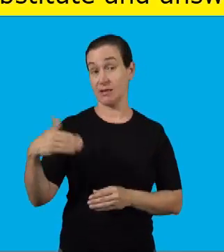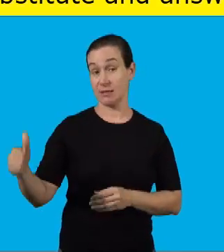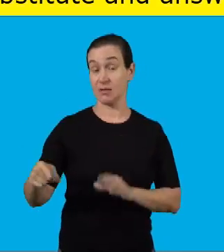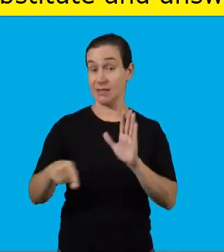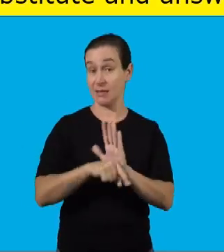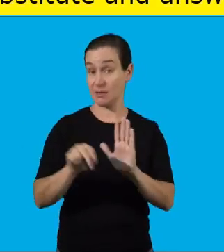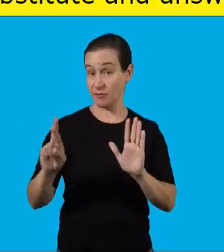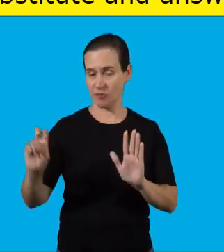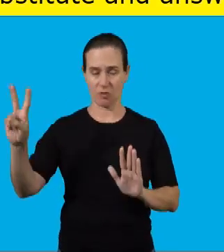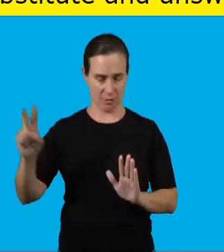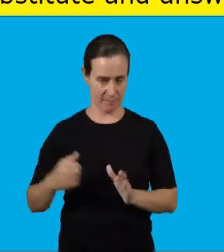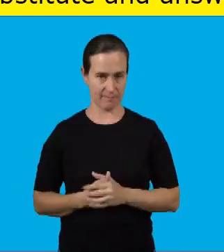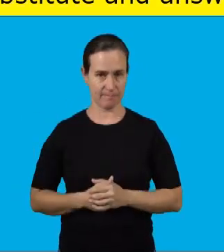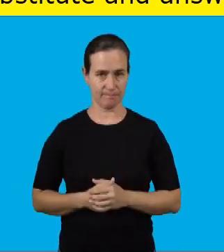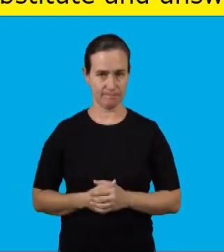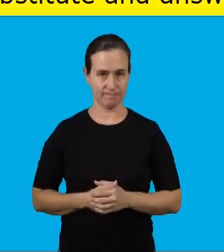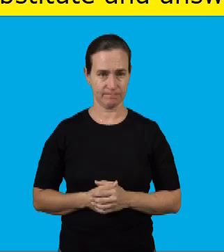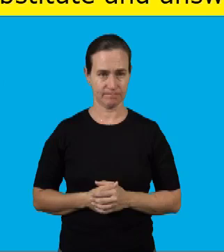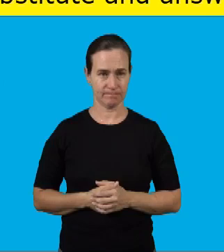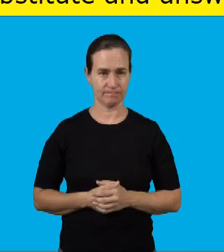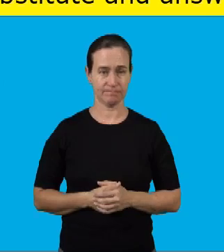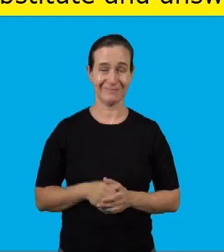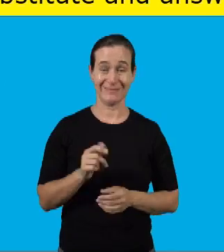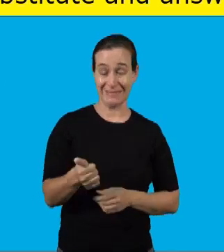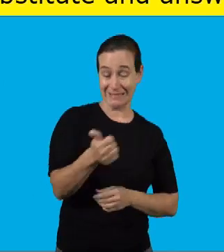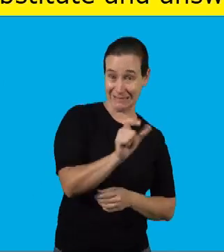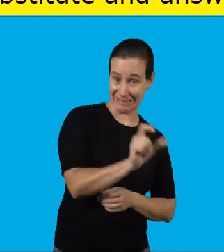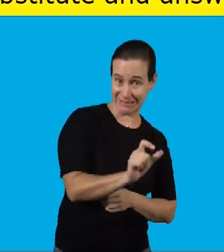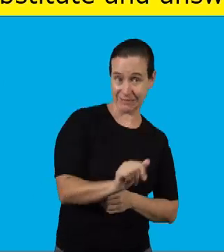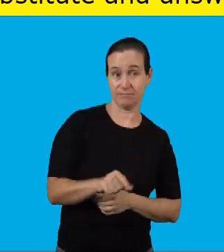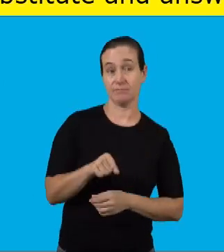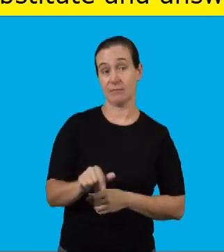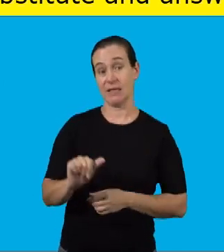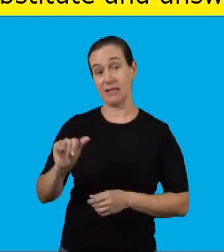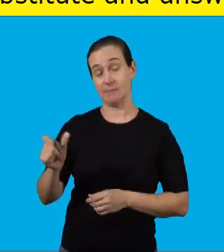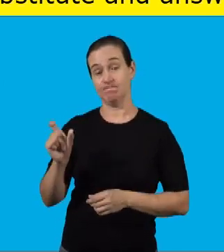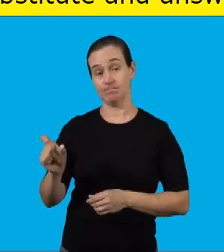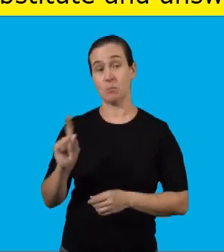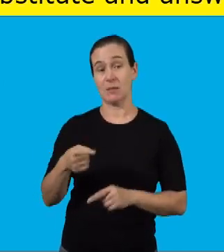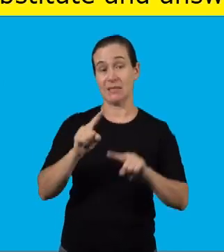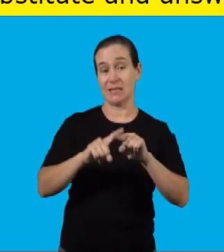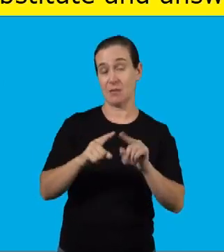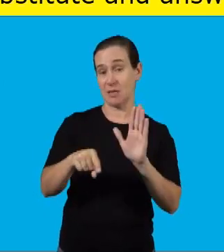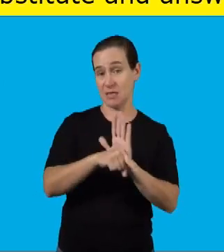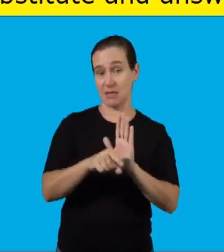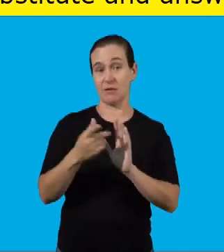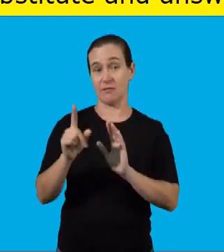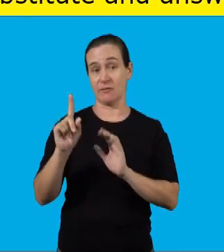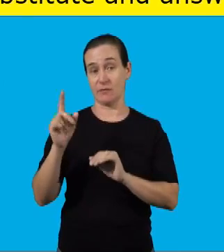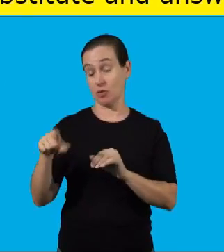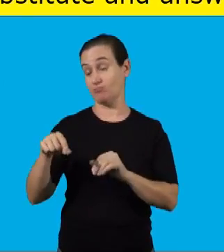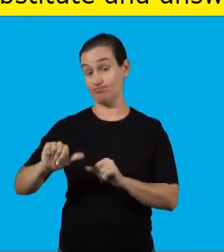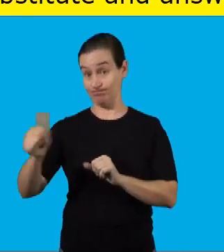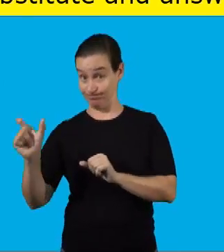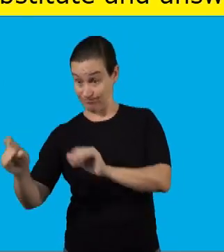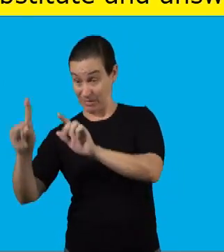negative r squared. We divide both sides or multiply both sides by a negative 1. That's going to give us 1 over 9, and that is